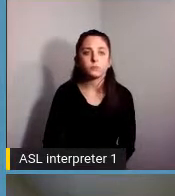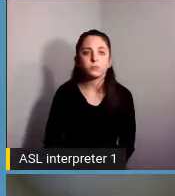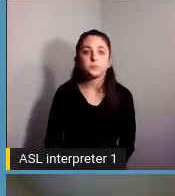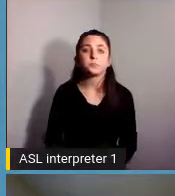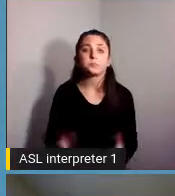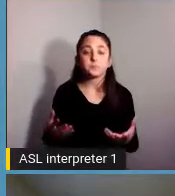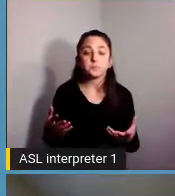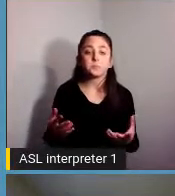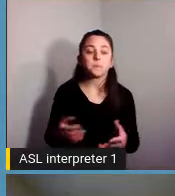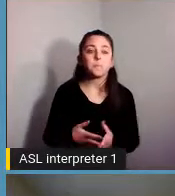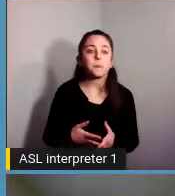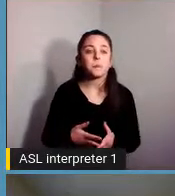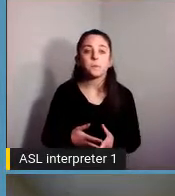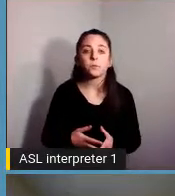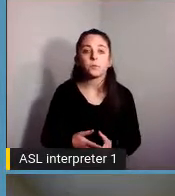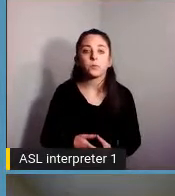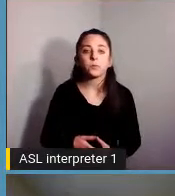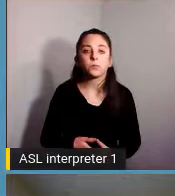So